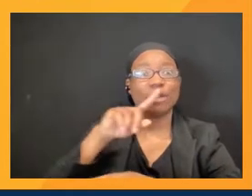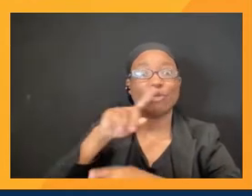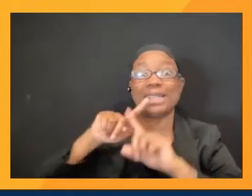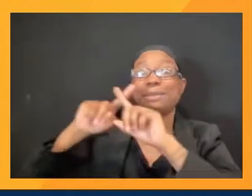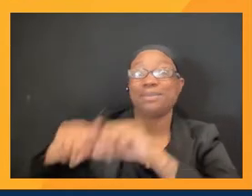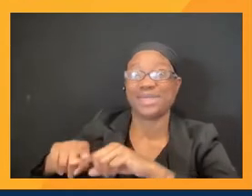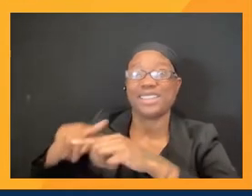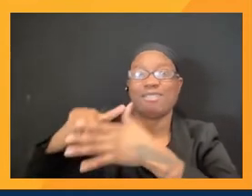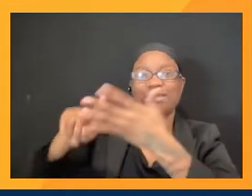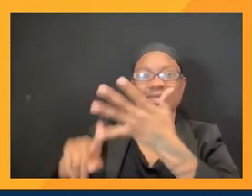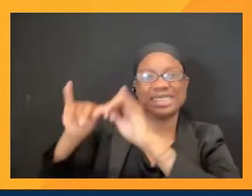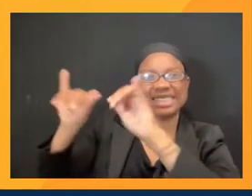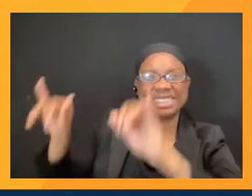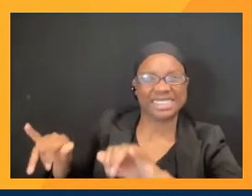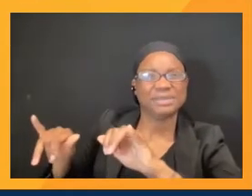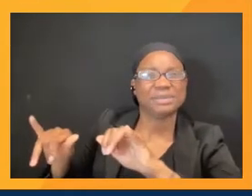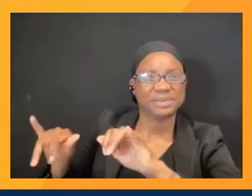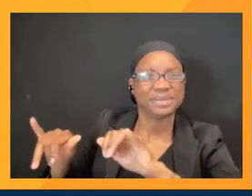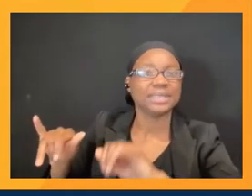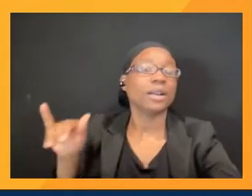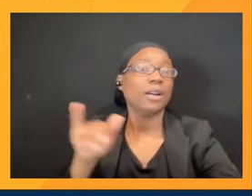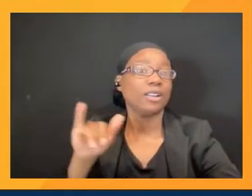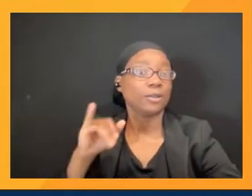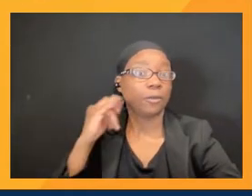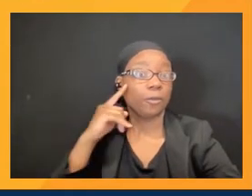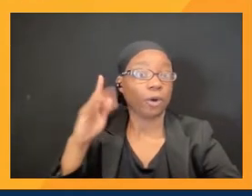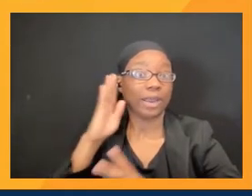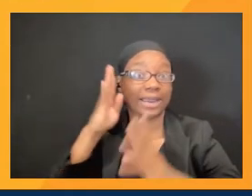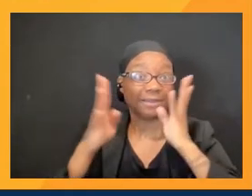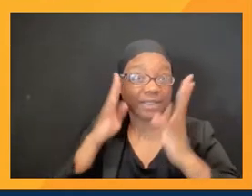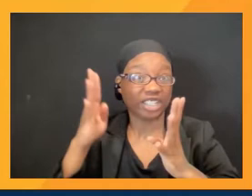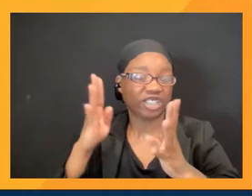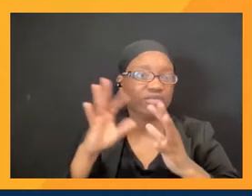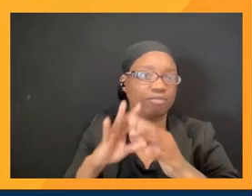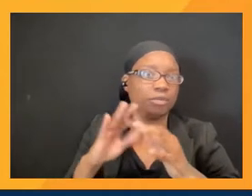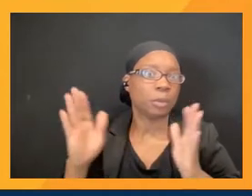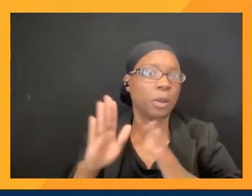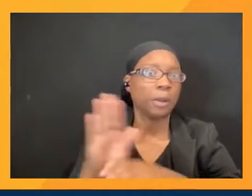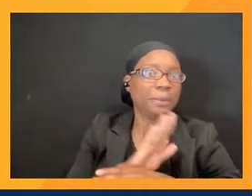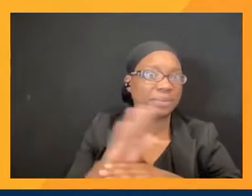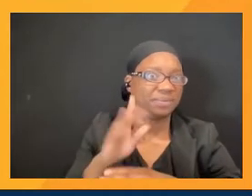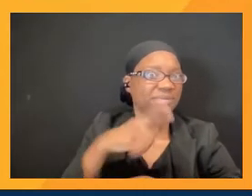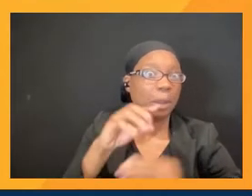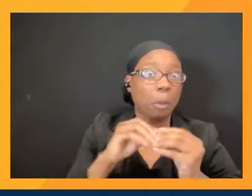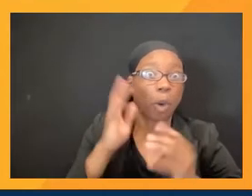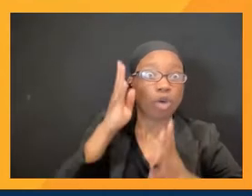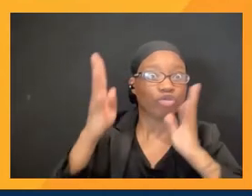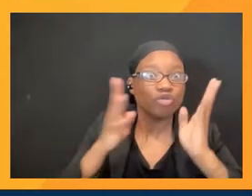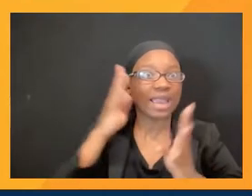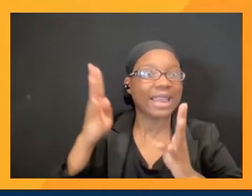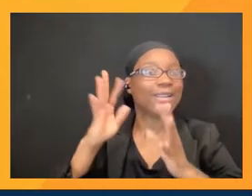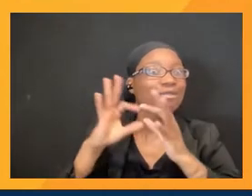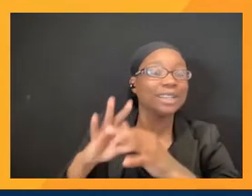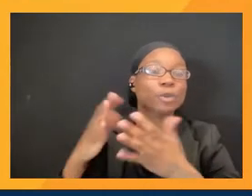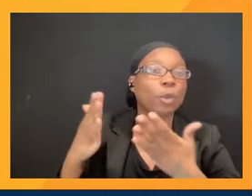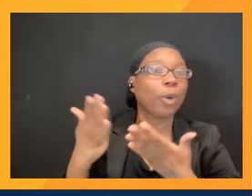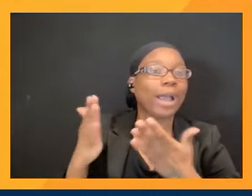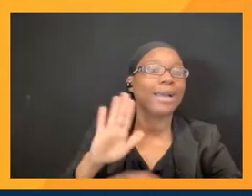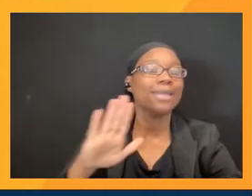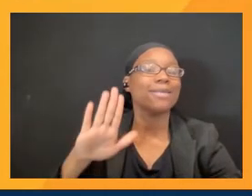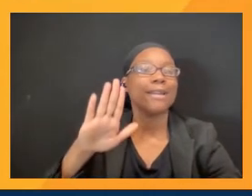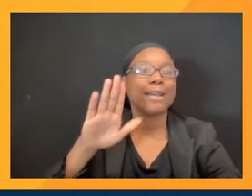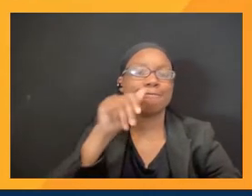it, that will affect the Small Business Administration and, more importantly, small businesses? Yes, and I think there's some exciting opportunities for